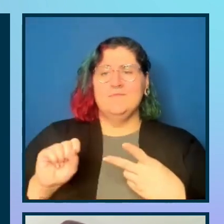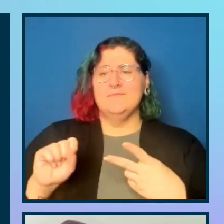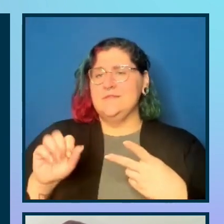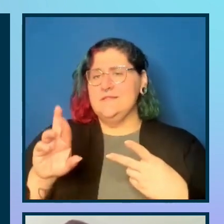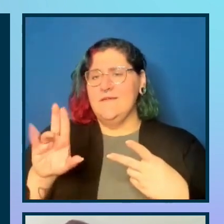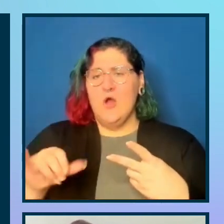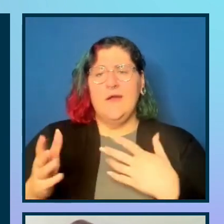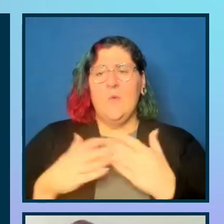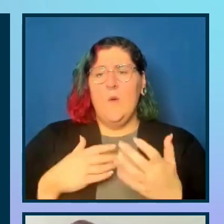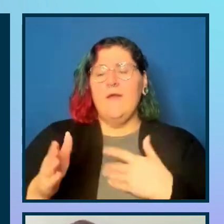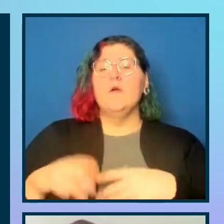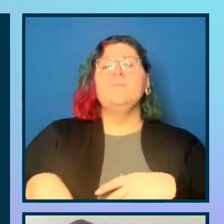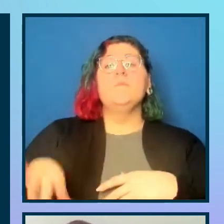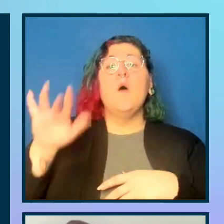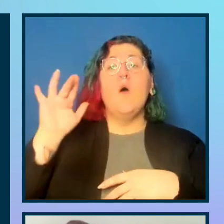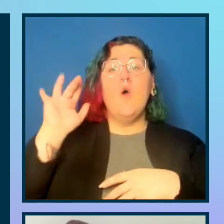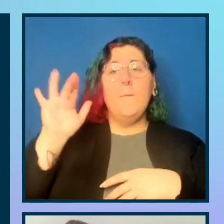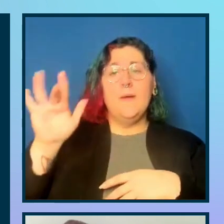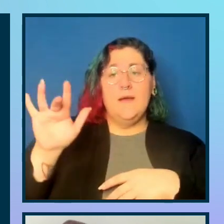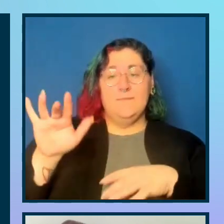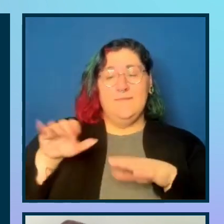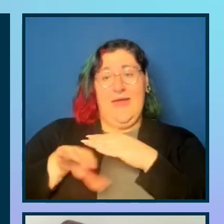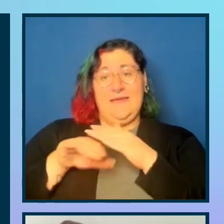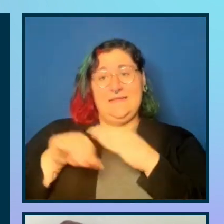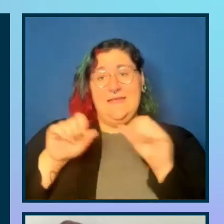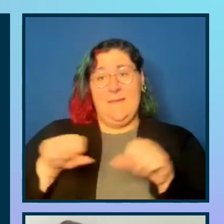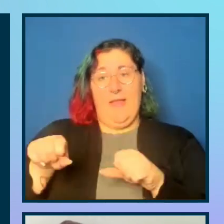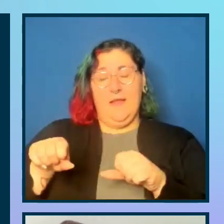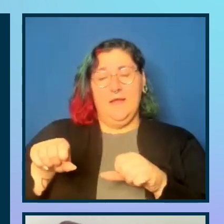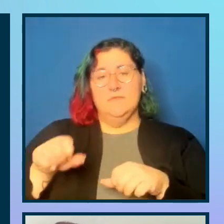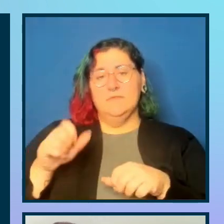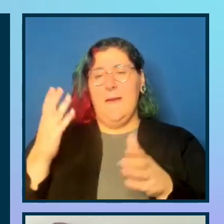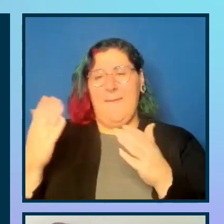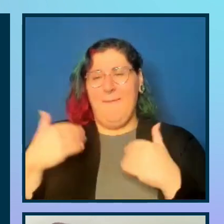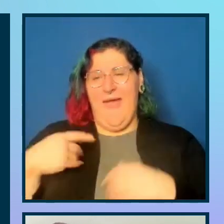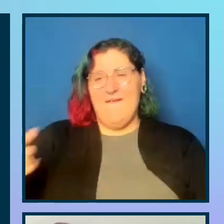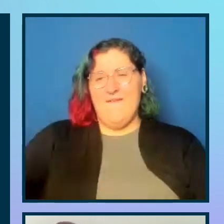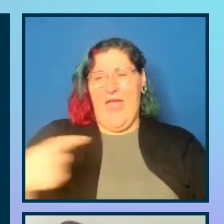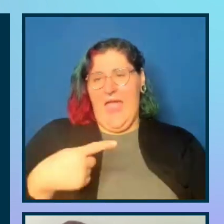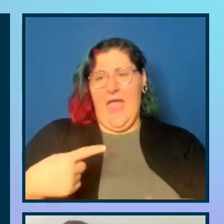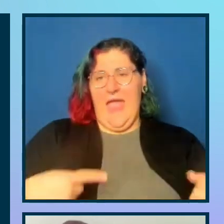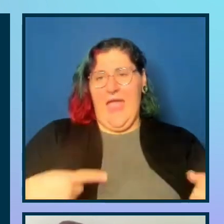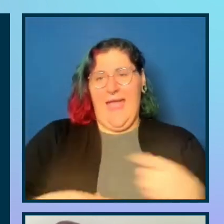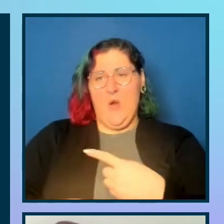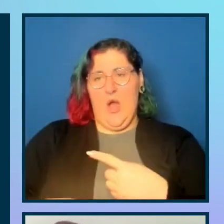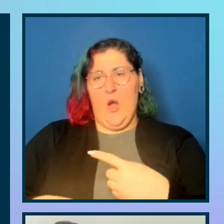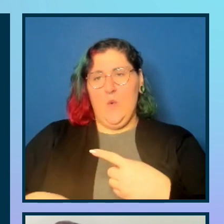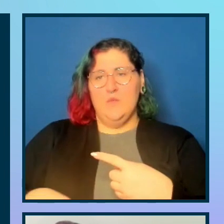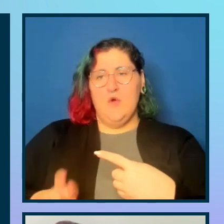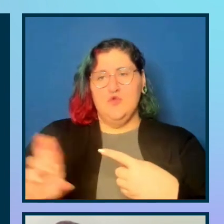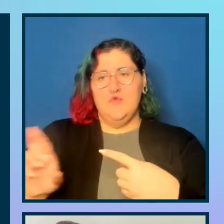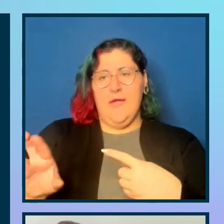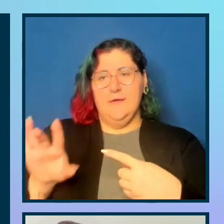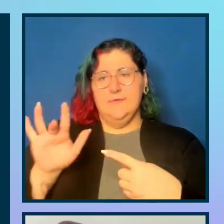right-hand side. Now, sometimes you might have to click the arrows pointing right to open them. And if you're an assisted